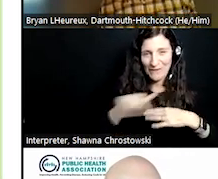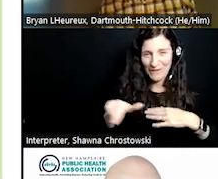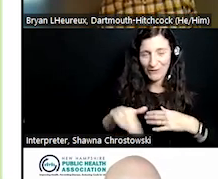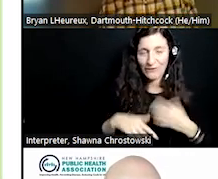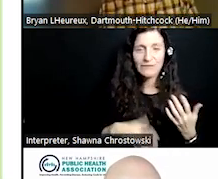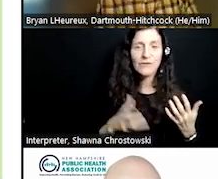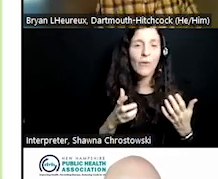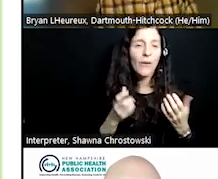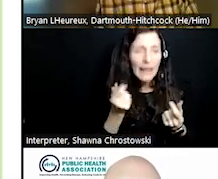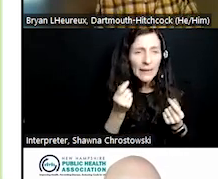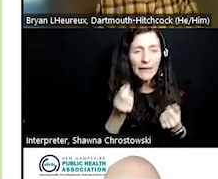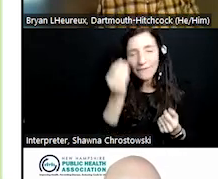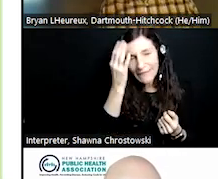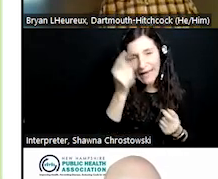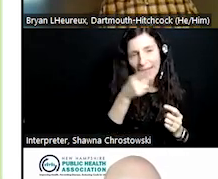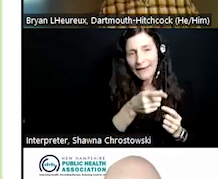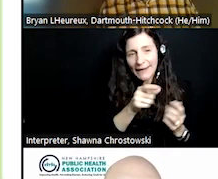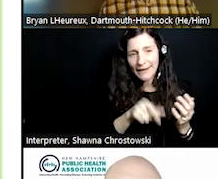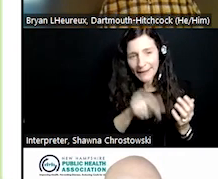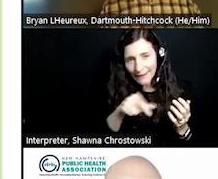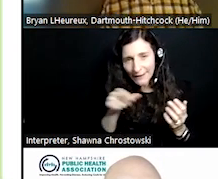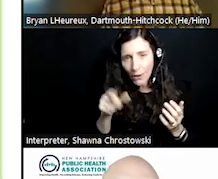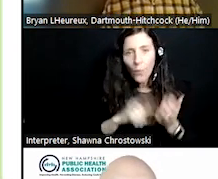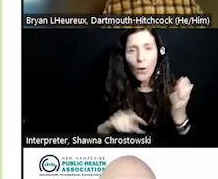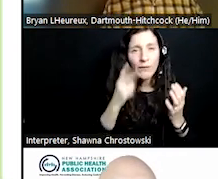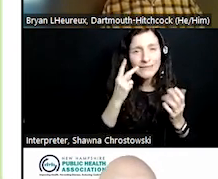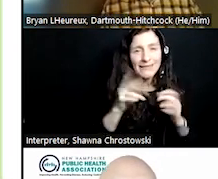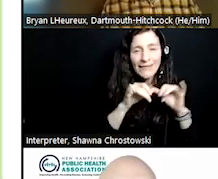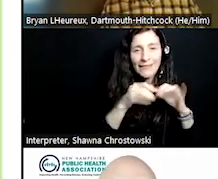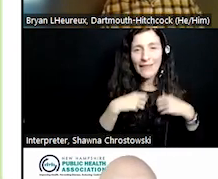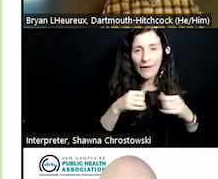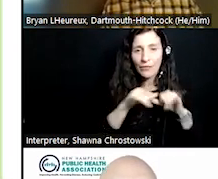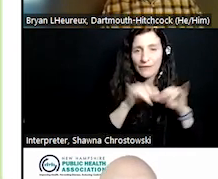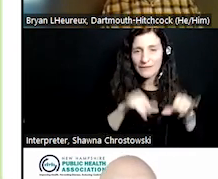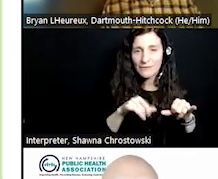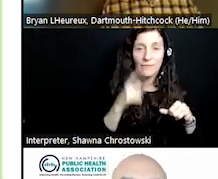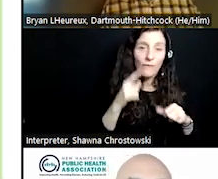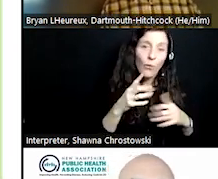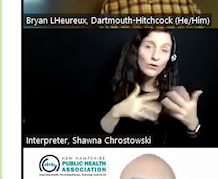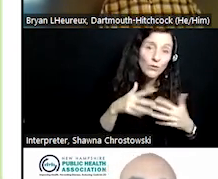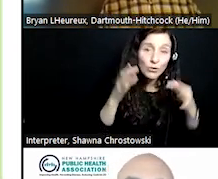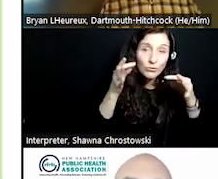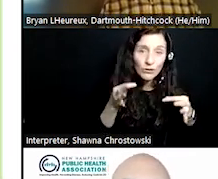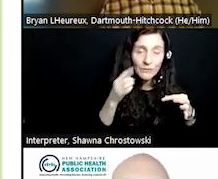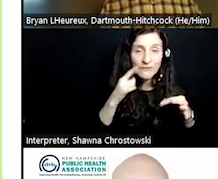little bit of data of what we see at the health system in regard to social determinants of health screening.